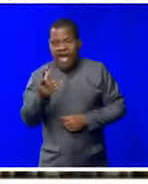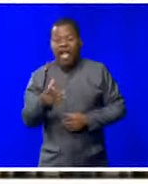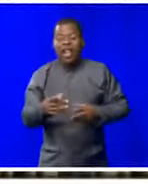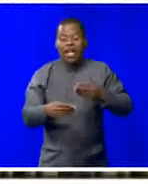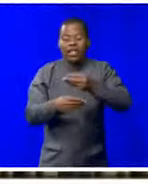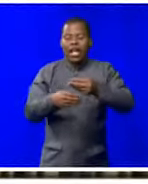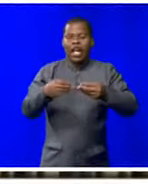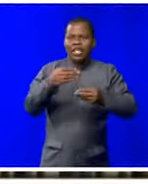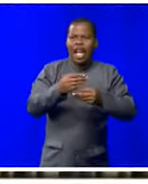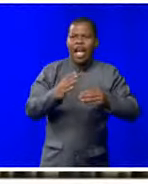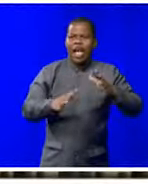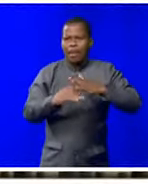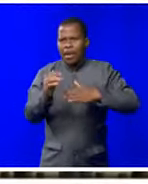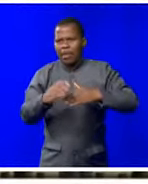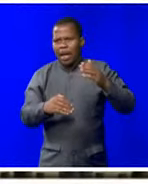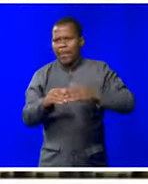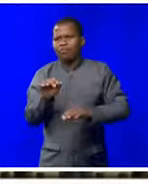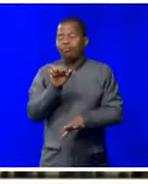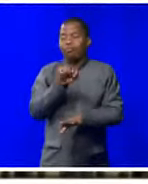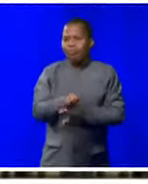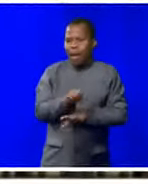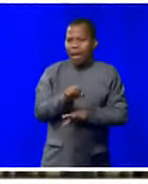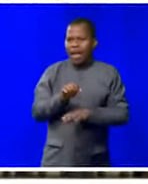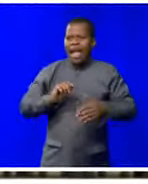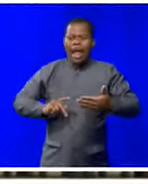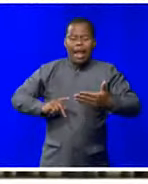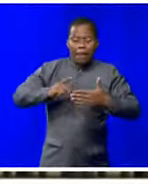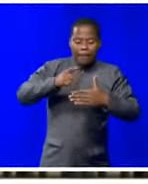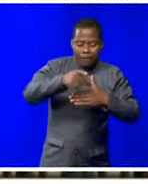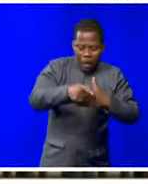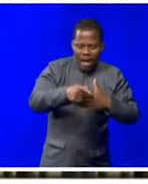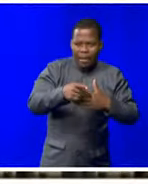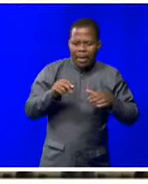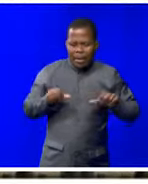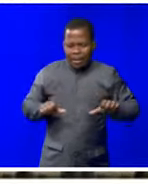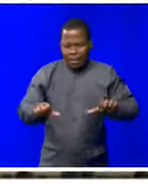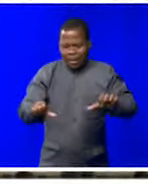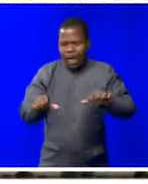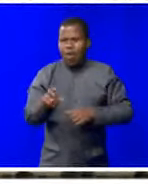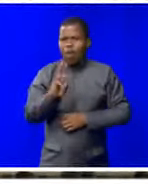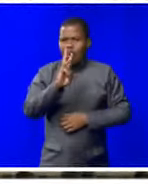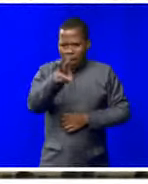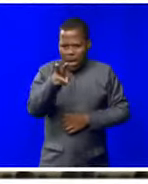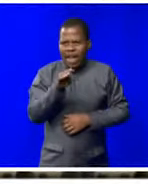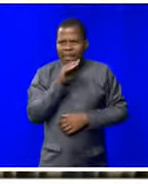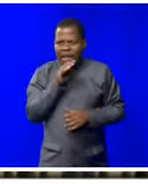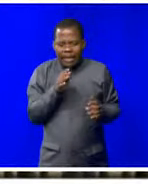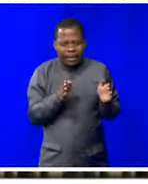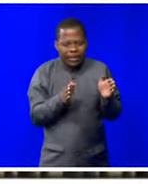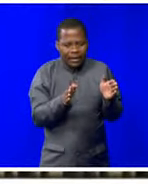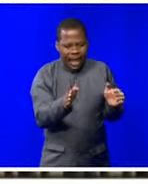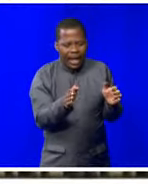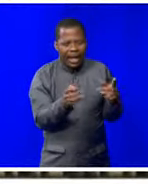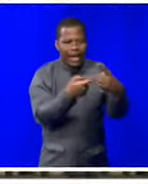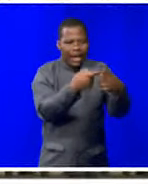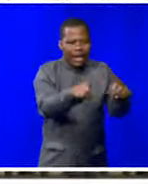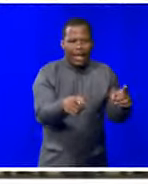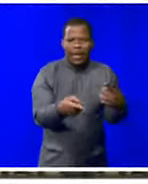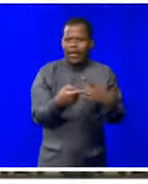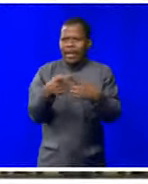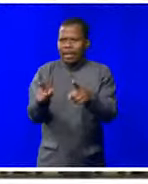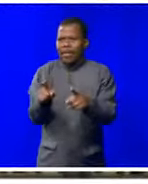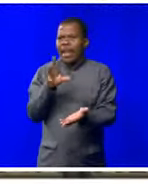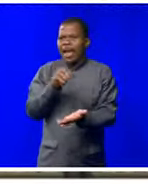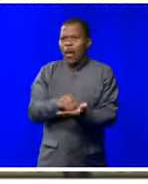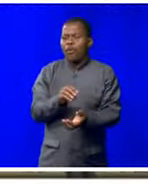to implement a bigger program which has different elements. For example, one of the ways